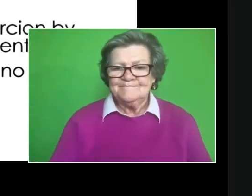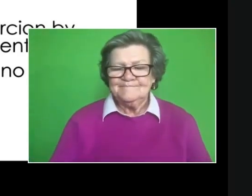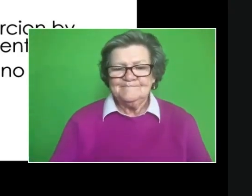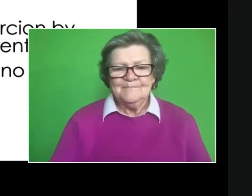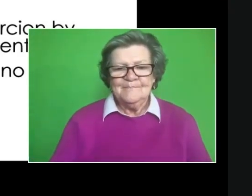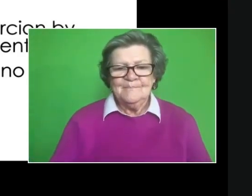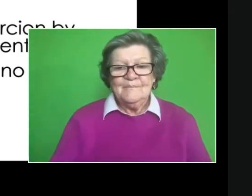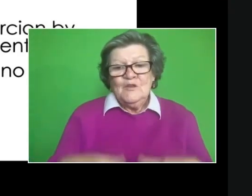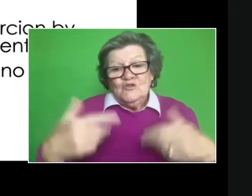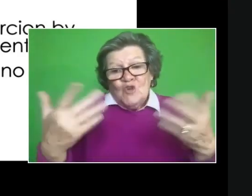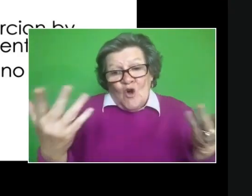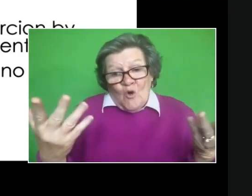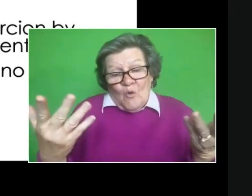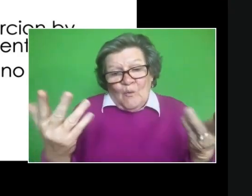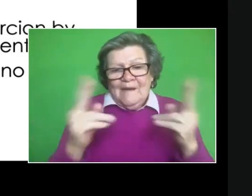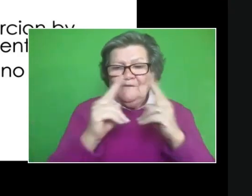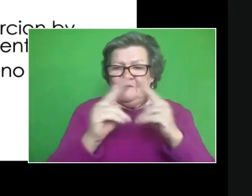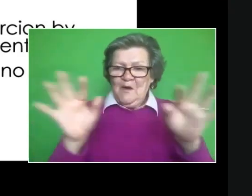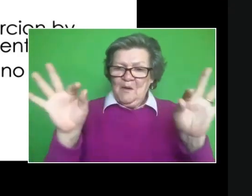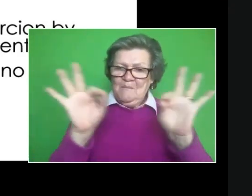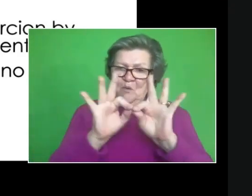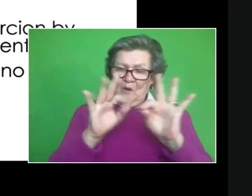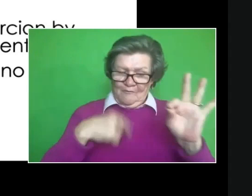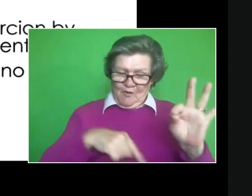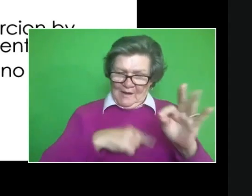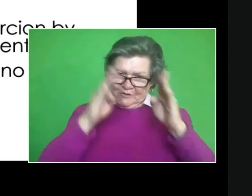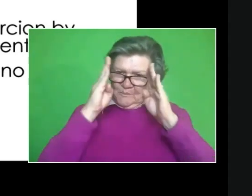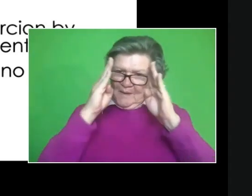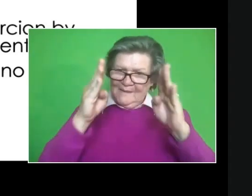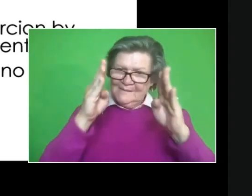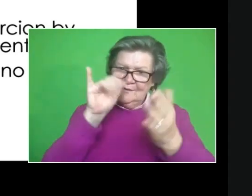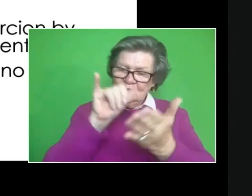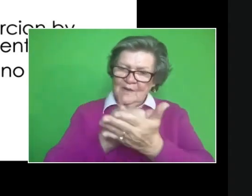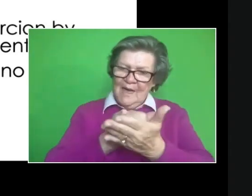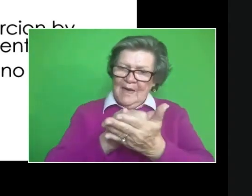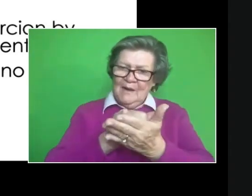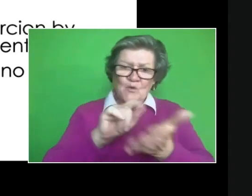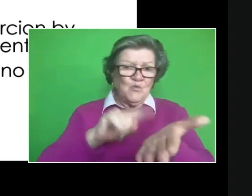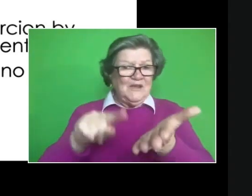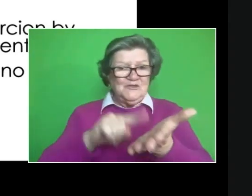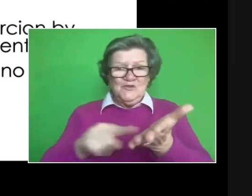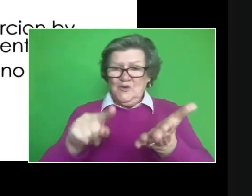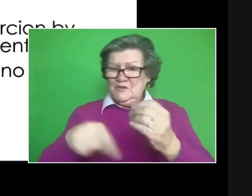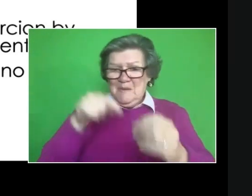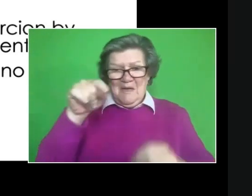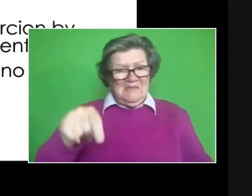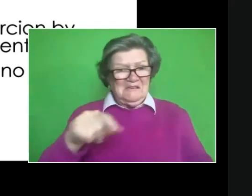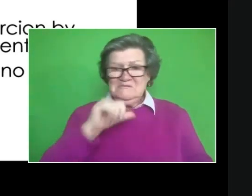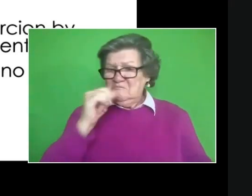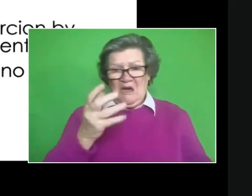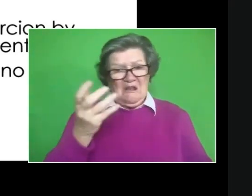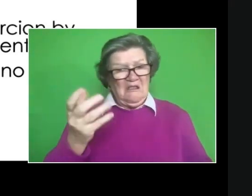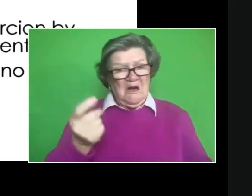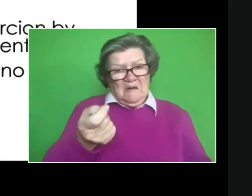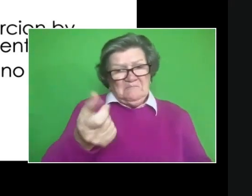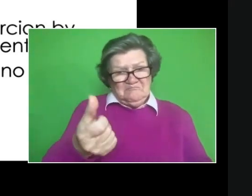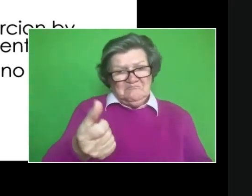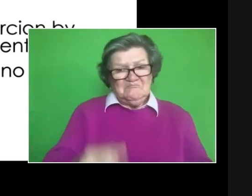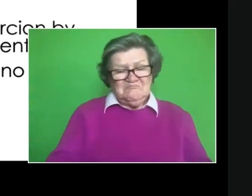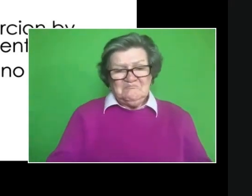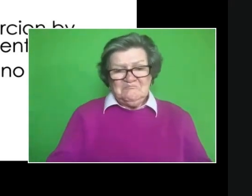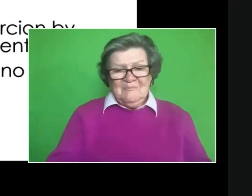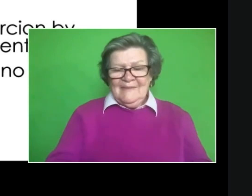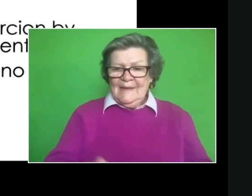So it's really important for us to pay attention to this. And we don't have a lot of research on this. And it's in fact interesting